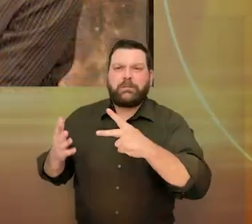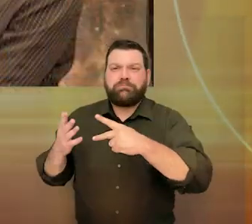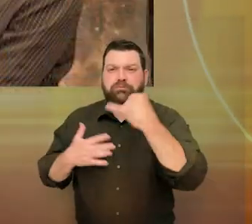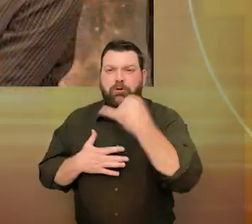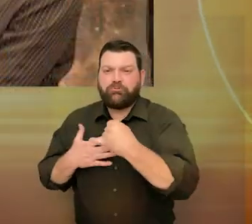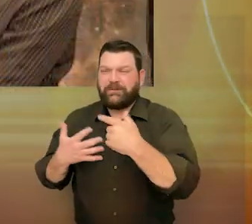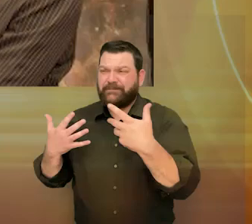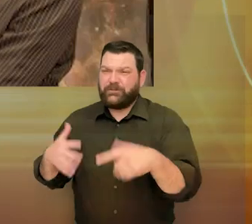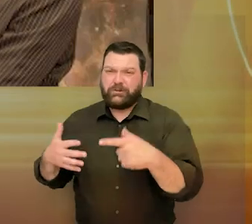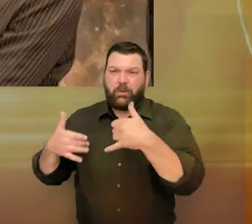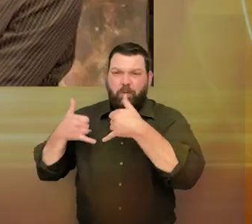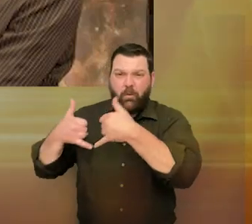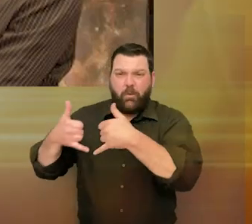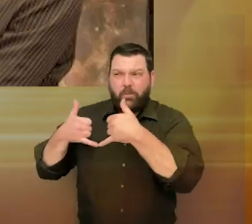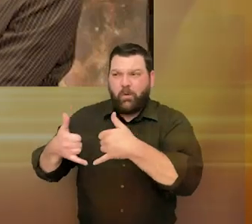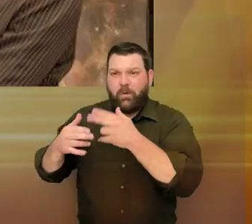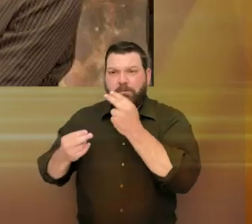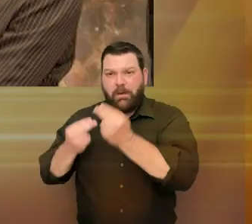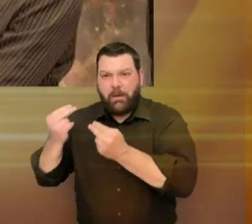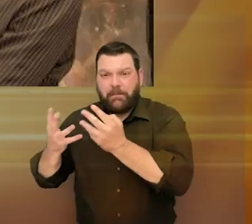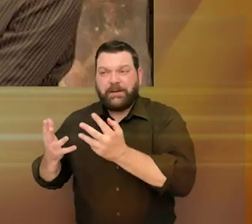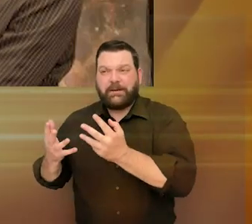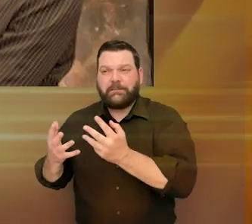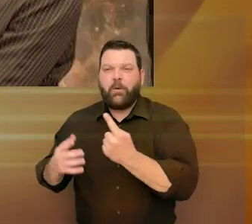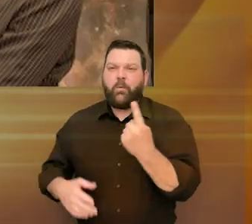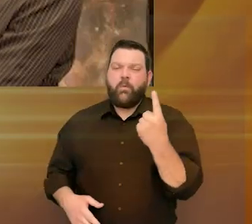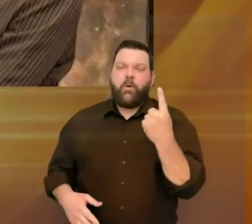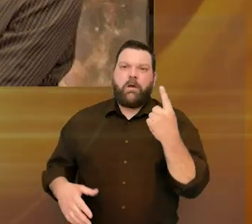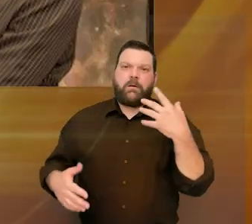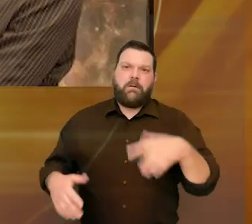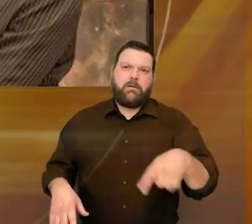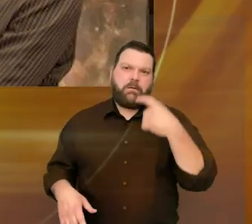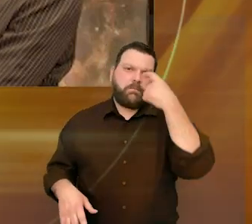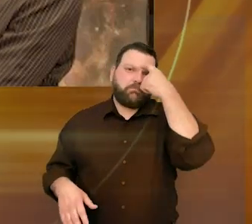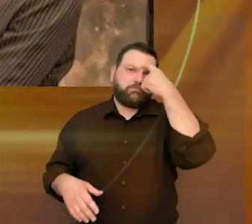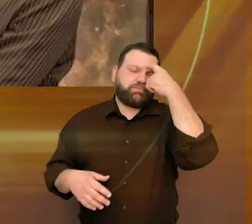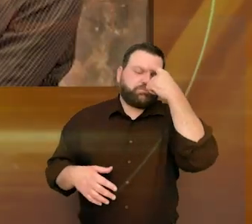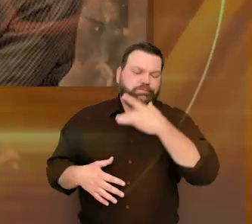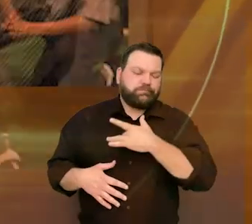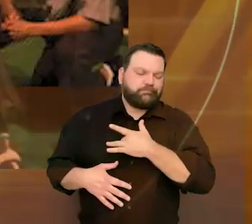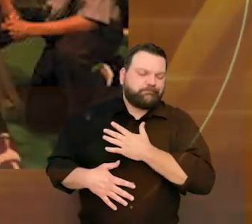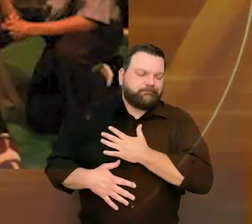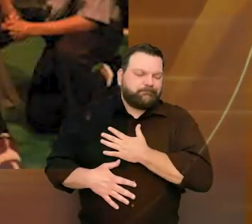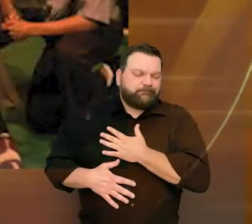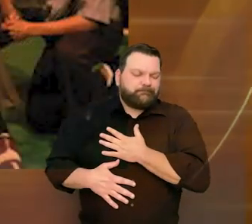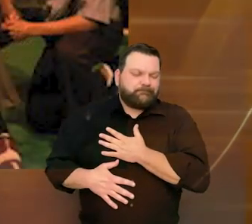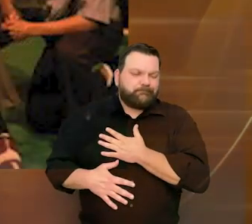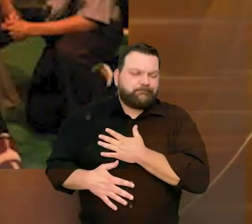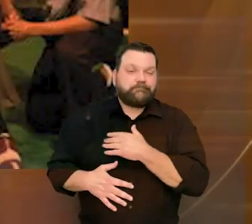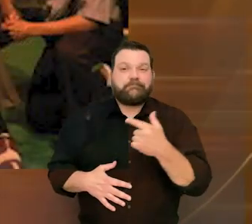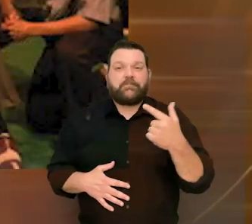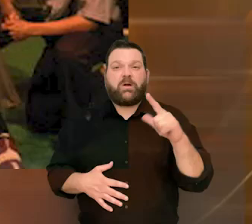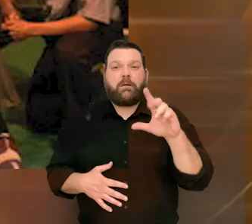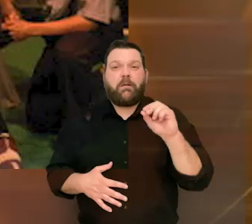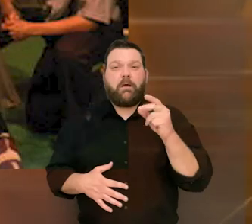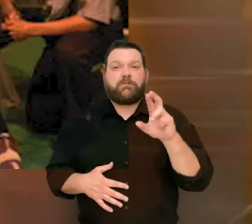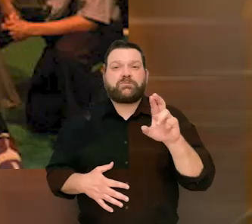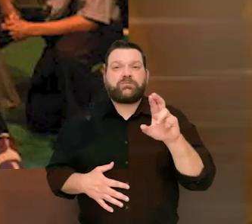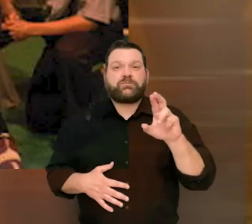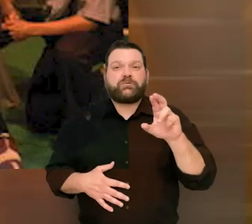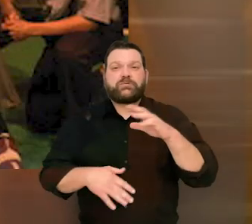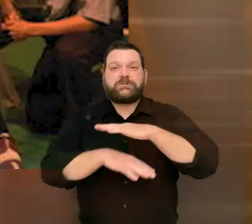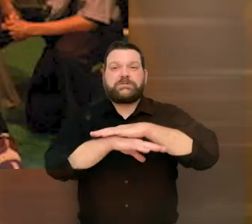was also nominated for A House with No Walls at New Repertory Theater and for Love's Labour's Lost with